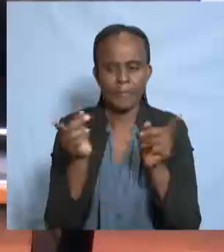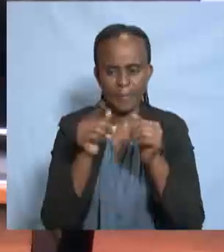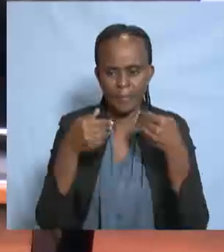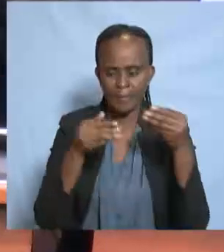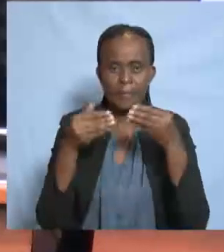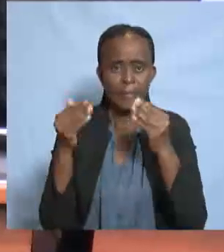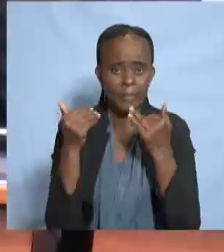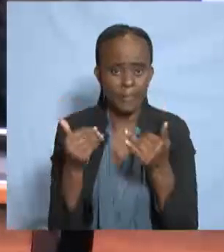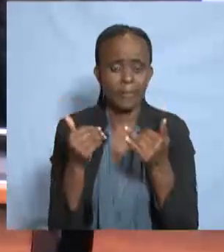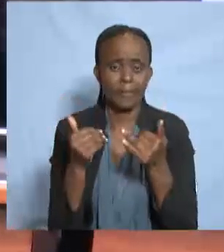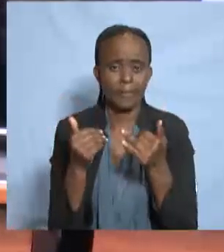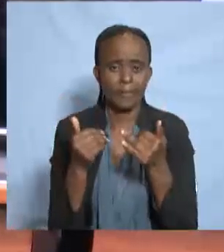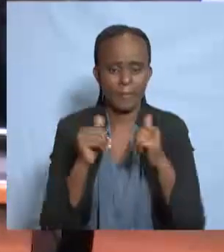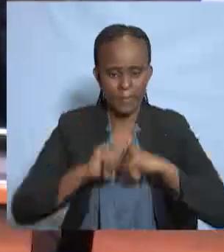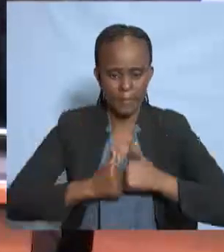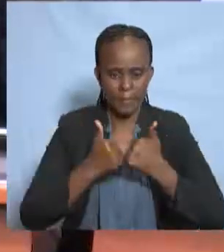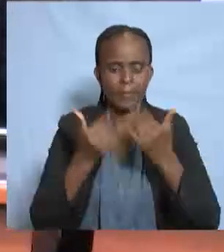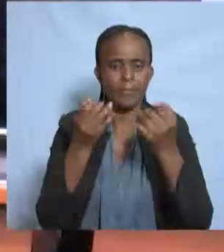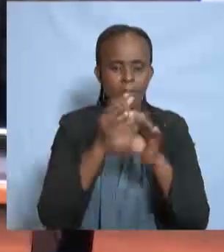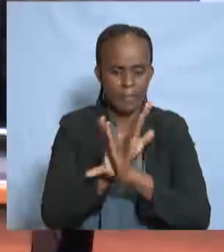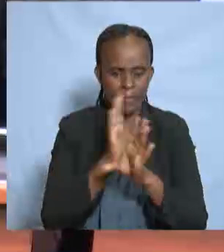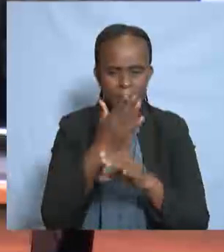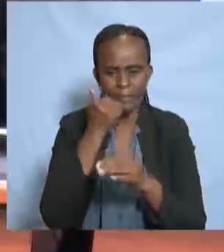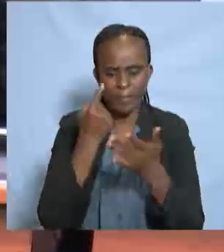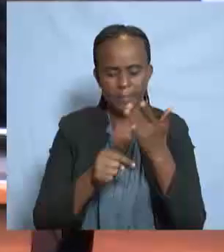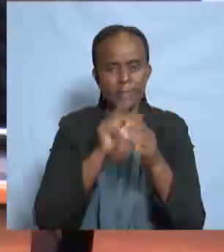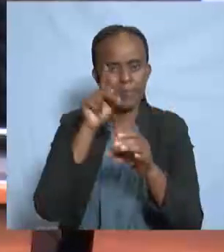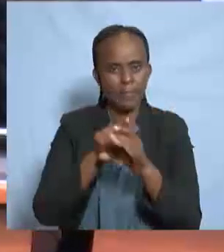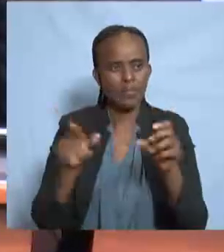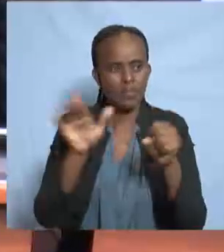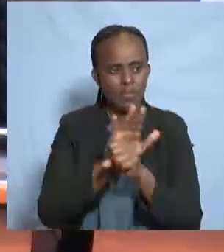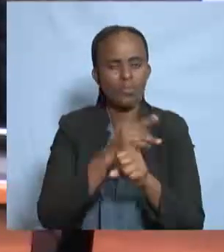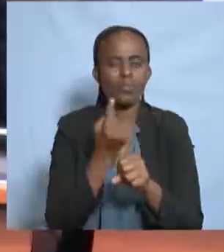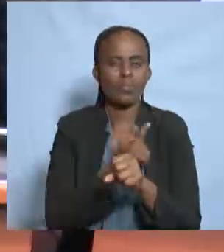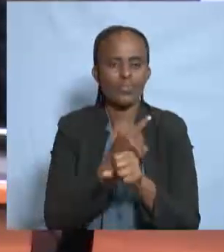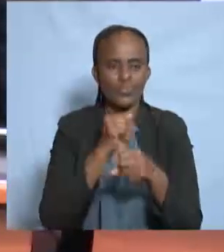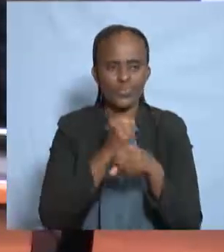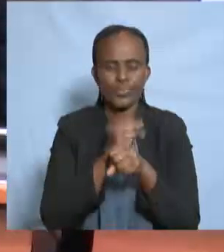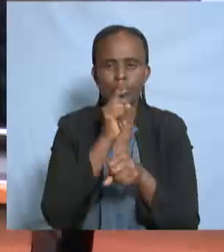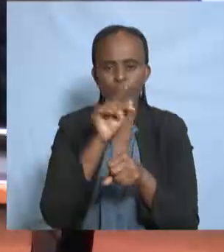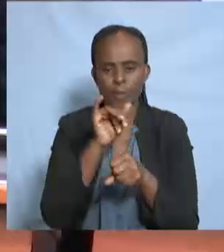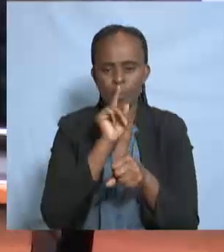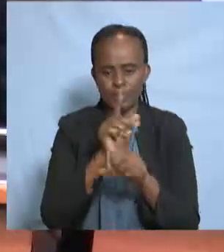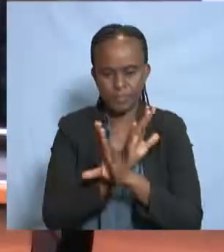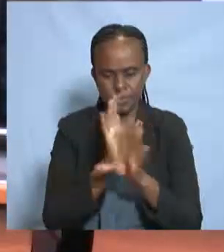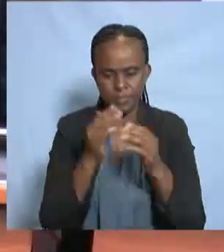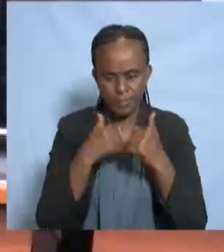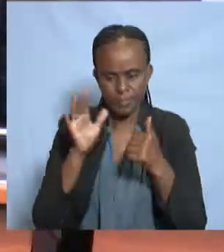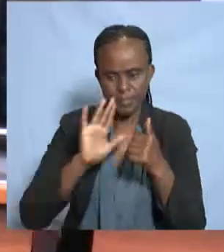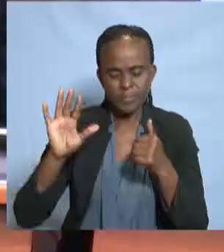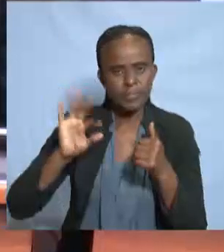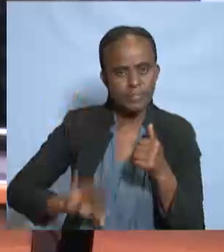auction, we want Zambians to participate only in ensuring that Zambians have the